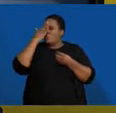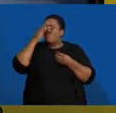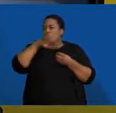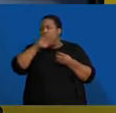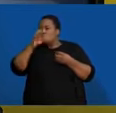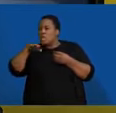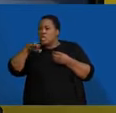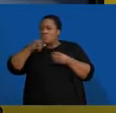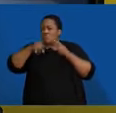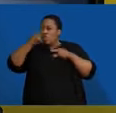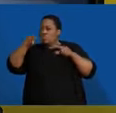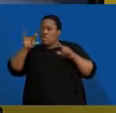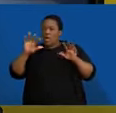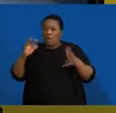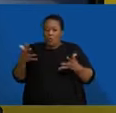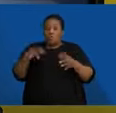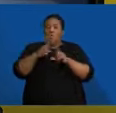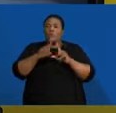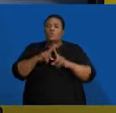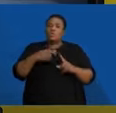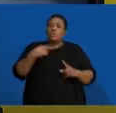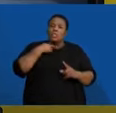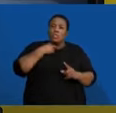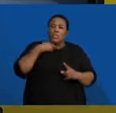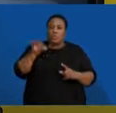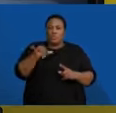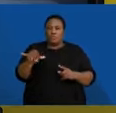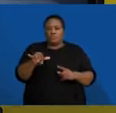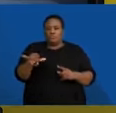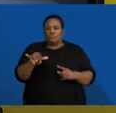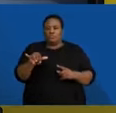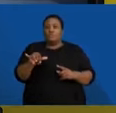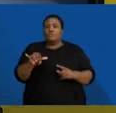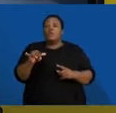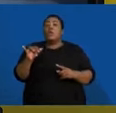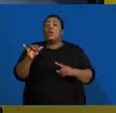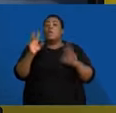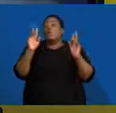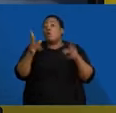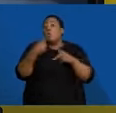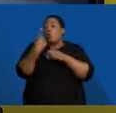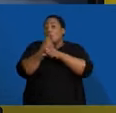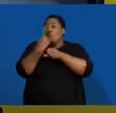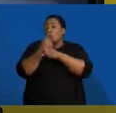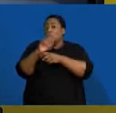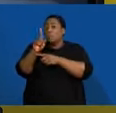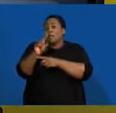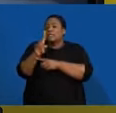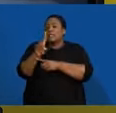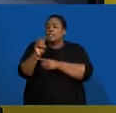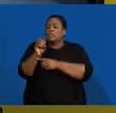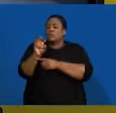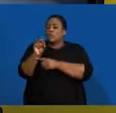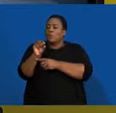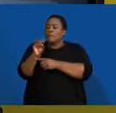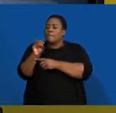that function. Also, the restriction that you are given, which will always be our domain, because it's always given to